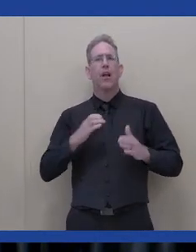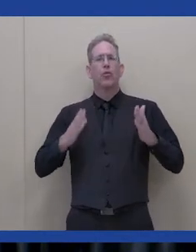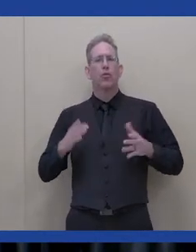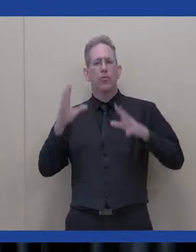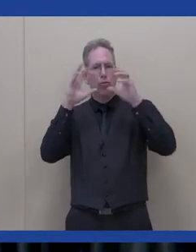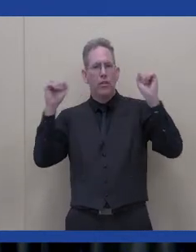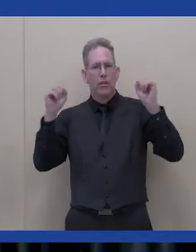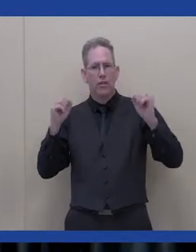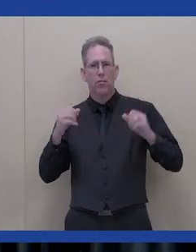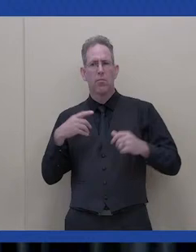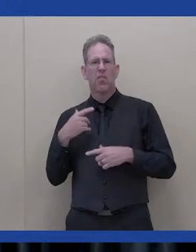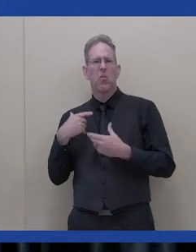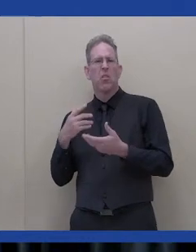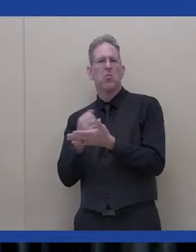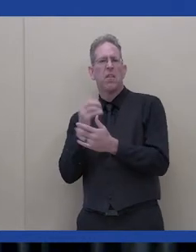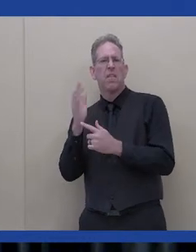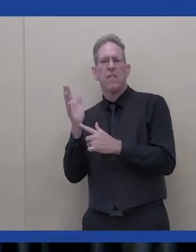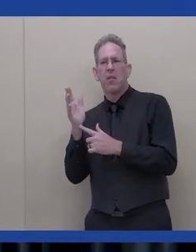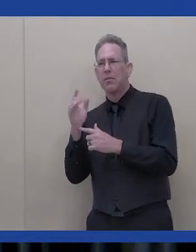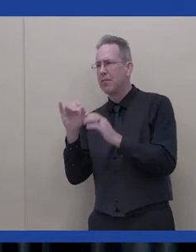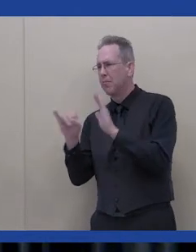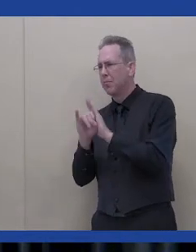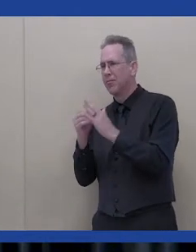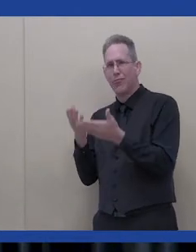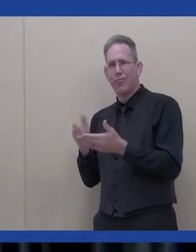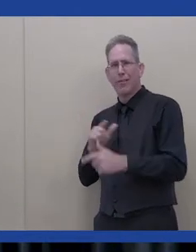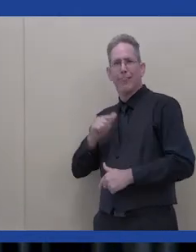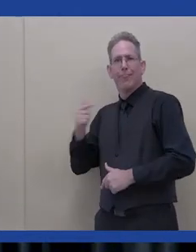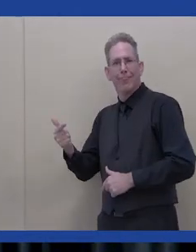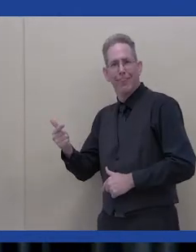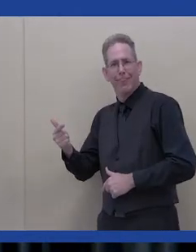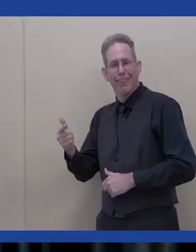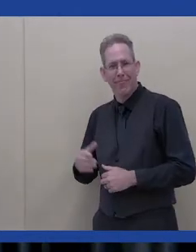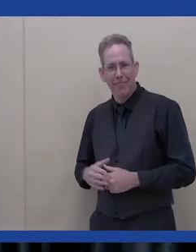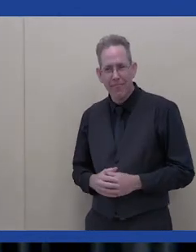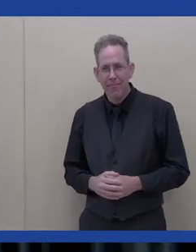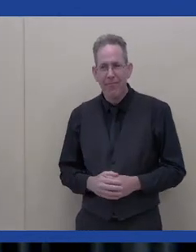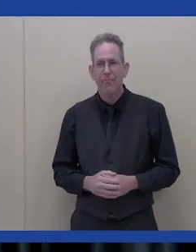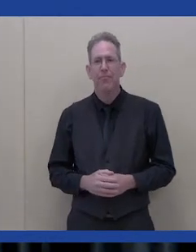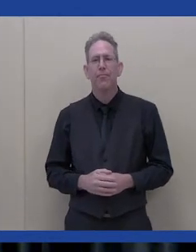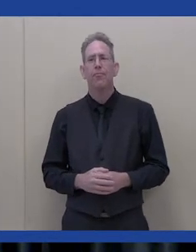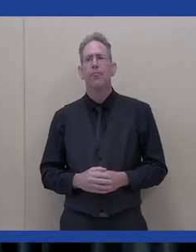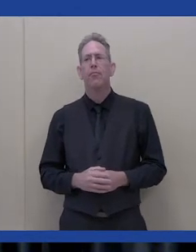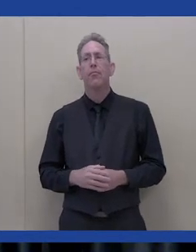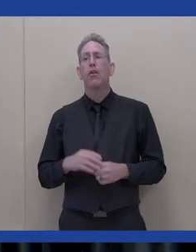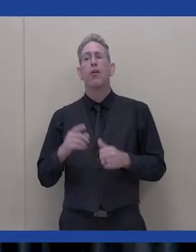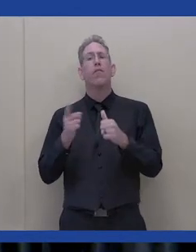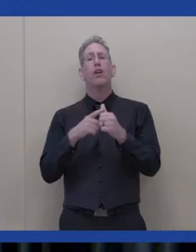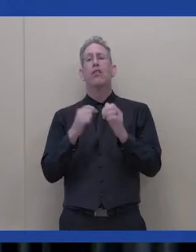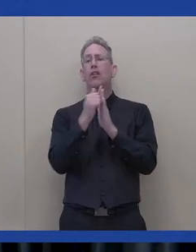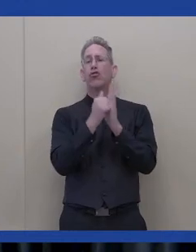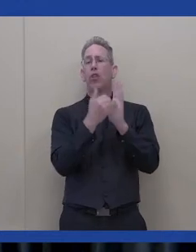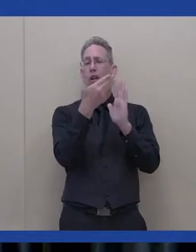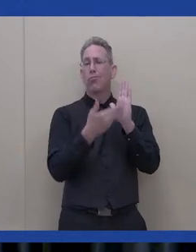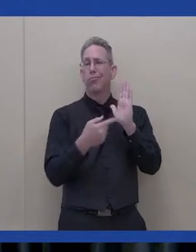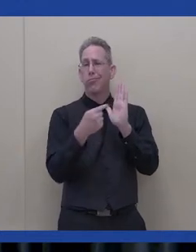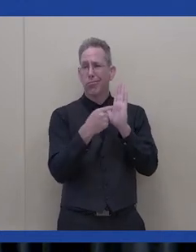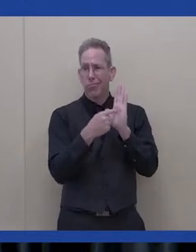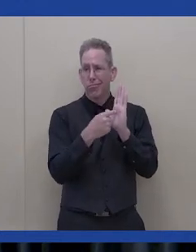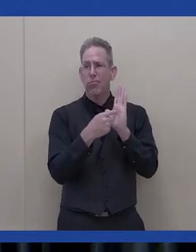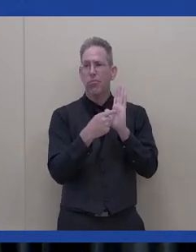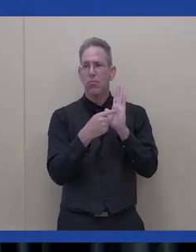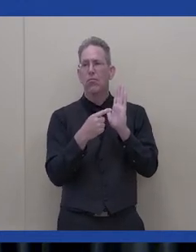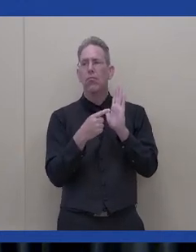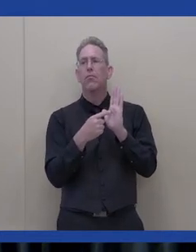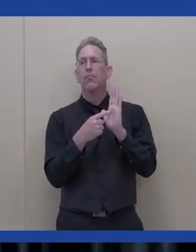someone. So bear with me here. The first item on the agenda is the agenda. Do I